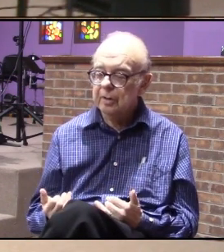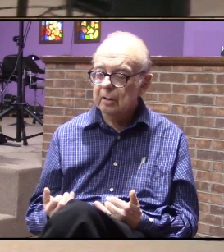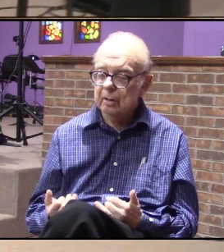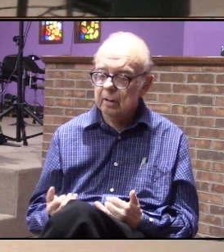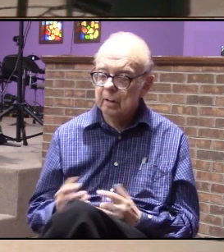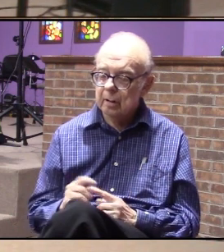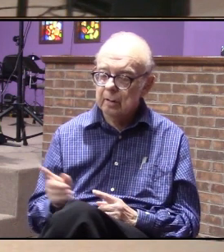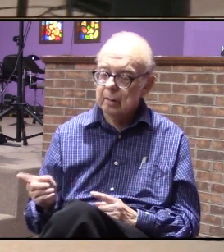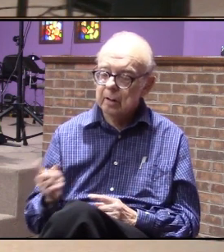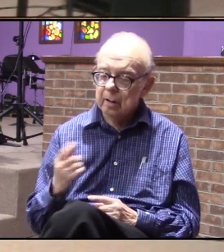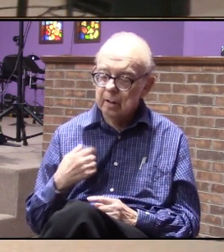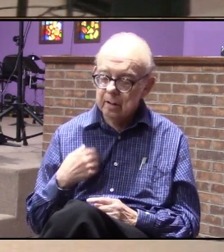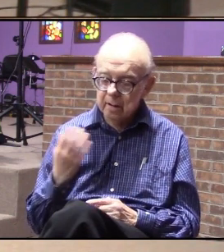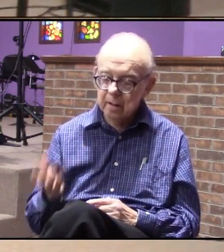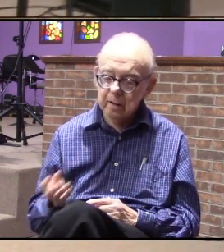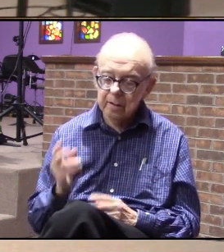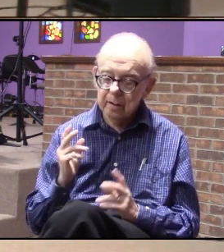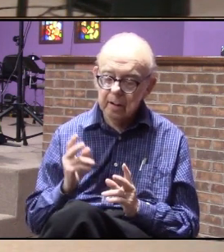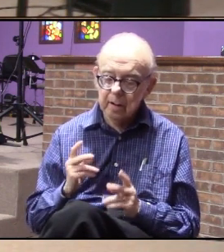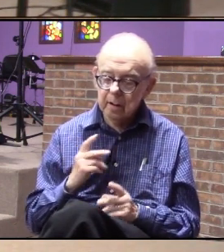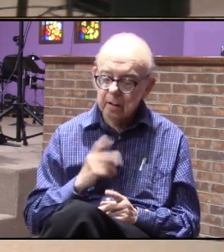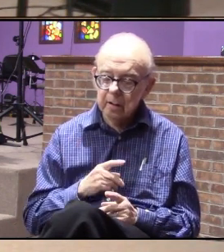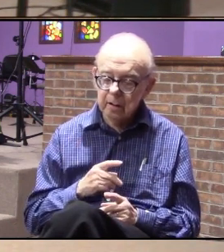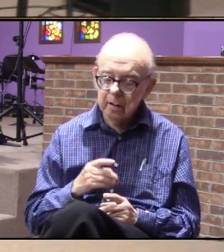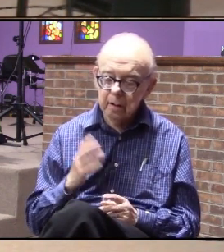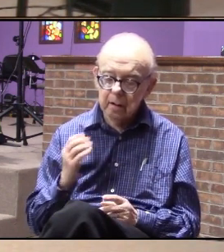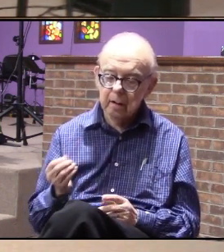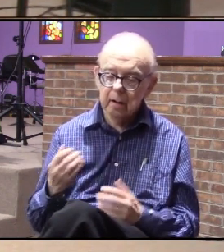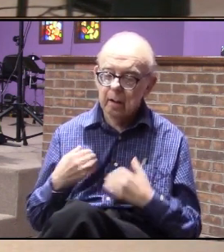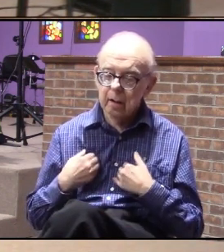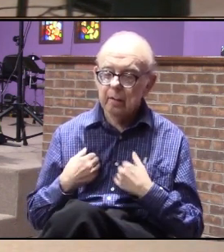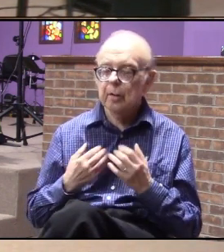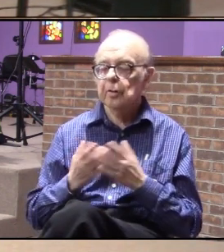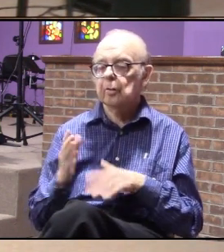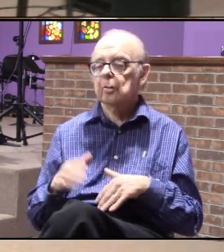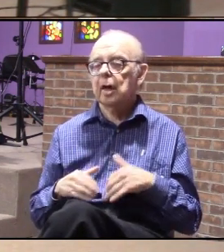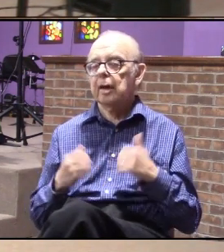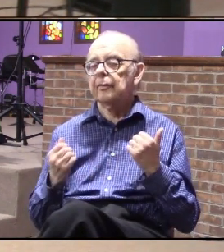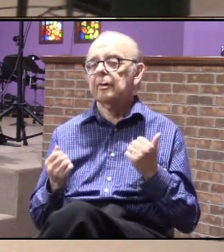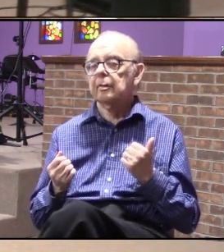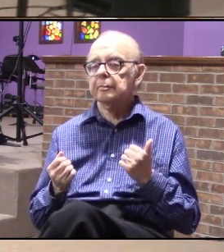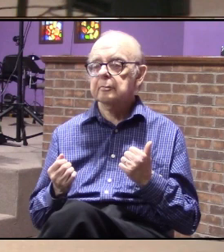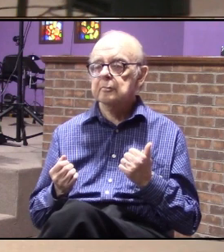But they didn't have your personal experiences that you had through life